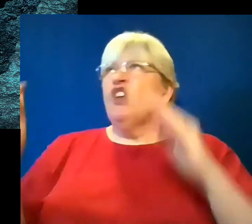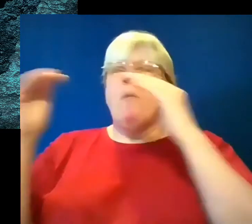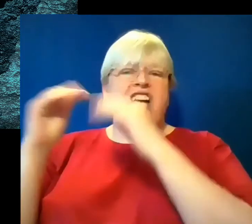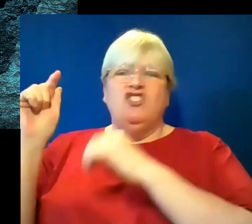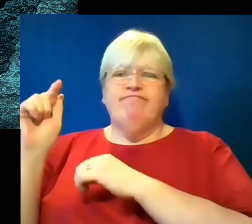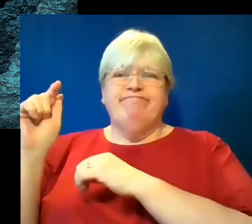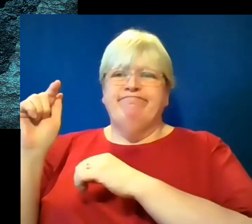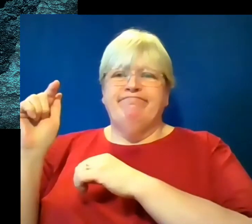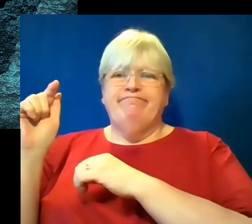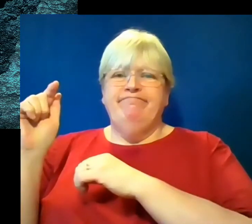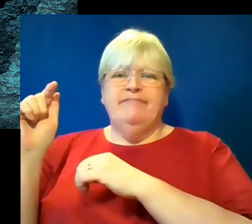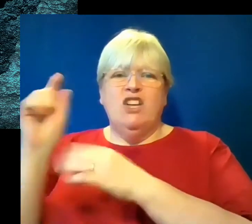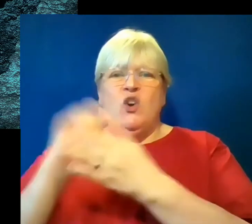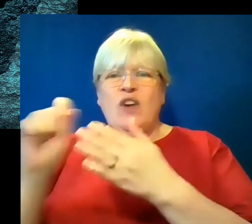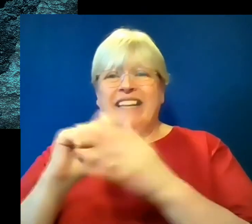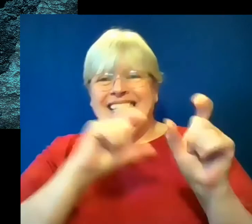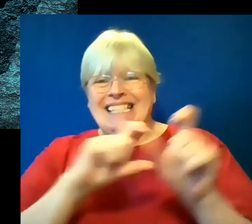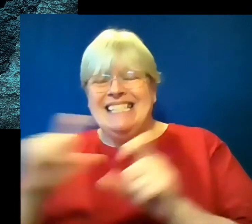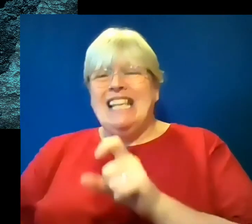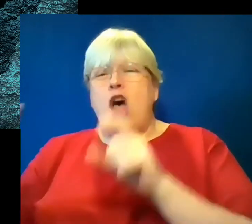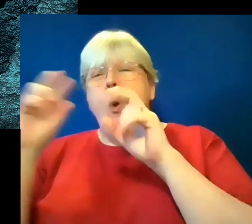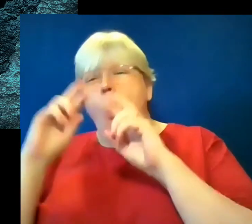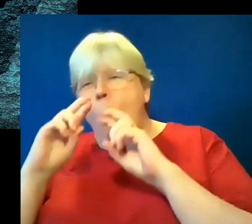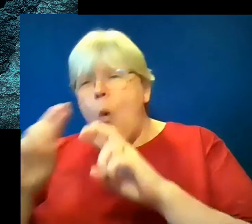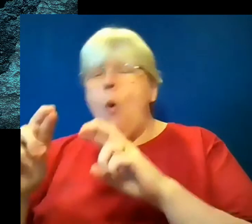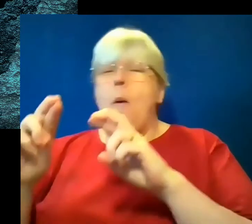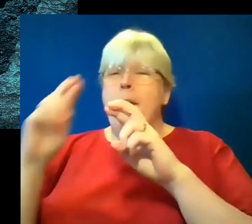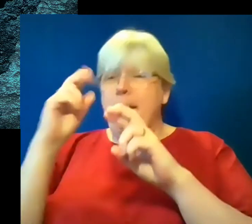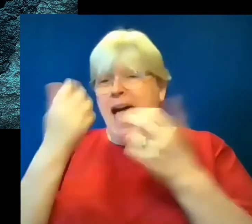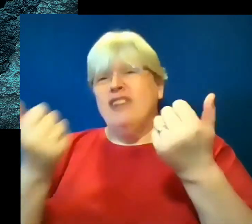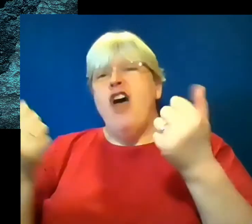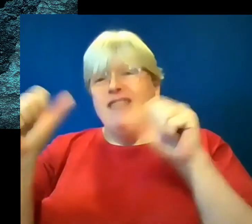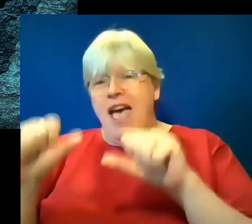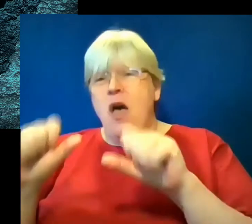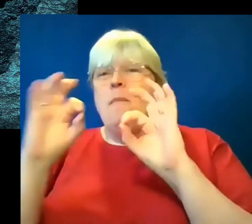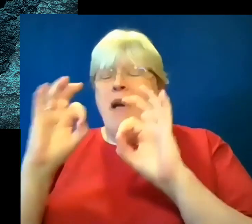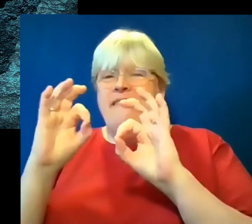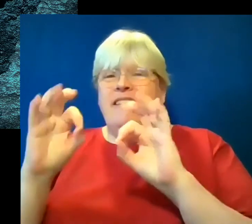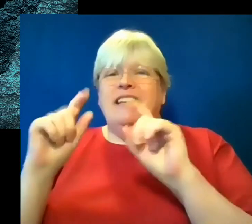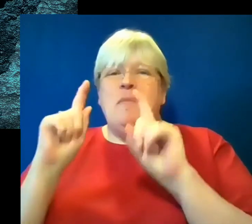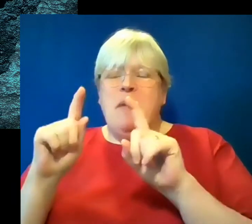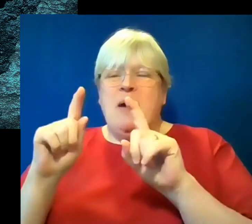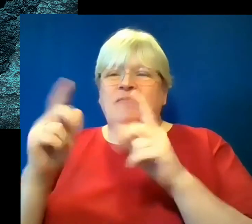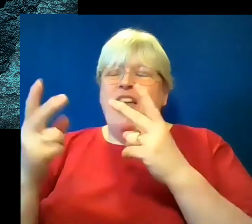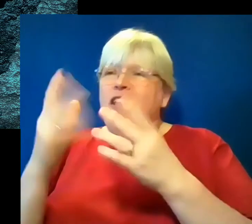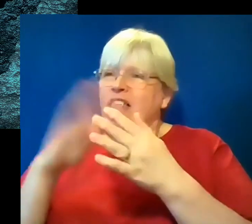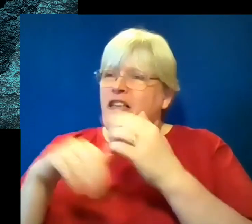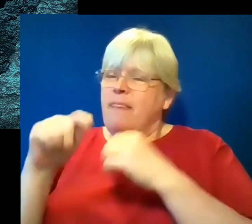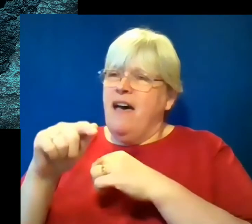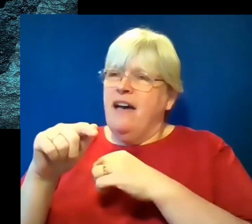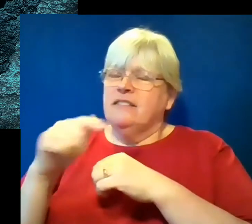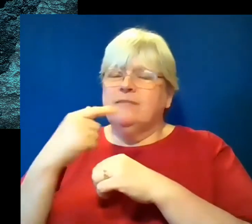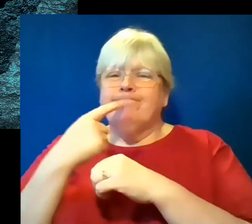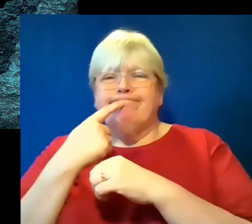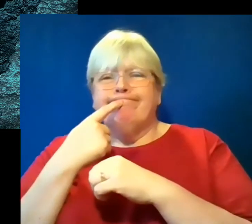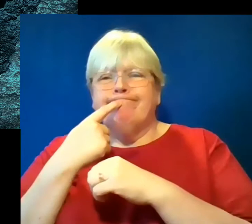while you're writing it, you can still hope that your book might turn out perfect. But other than that, I think there are bits that